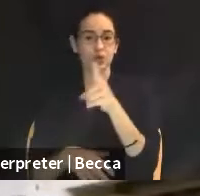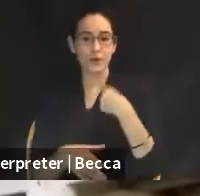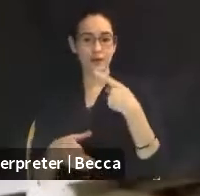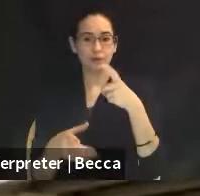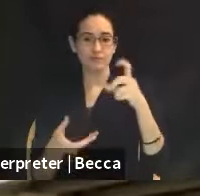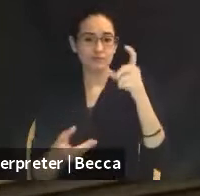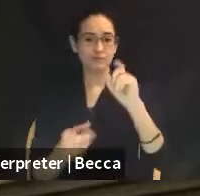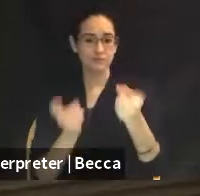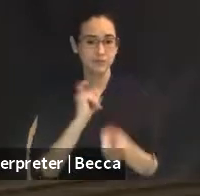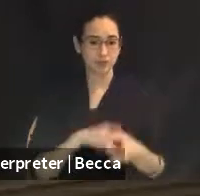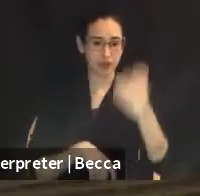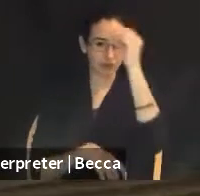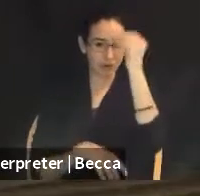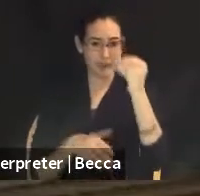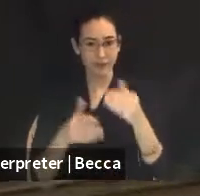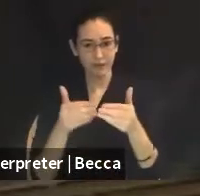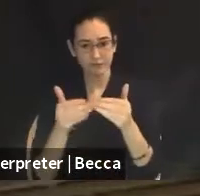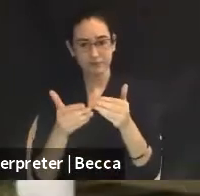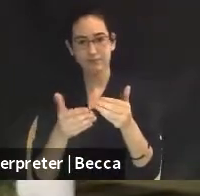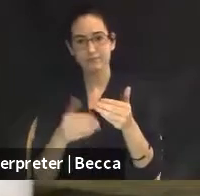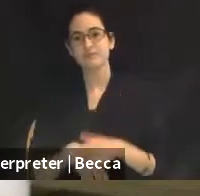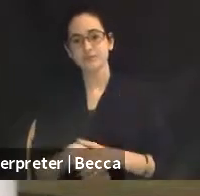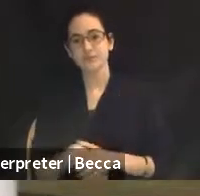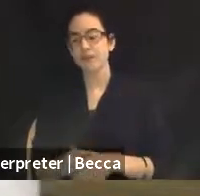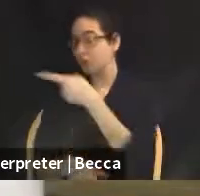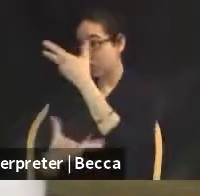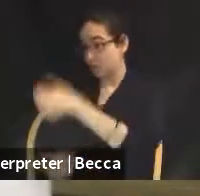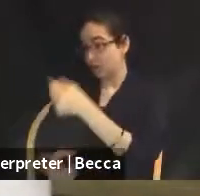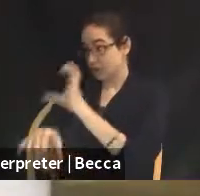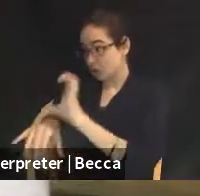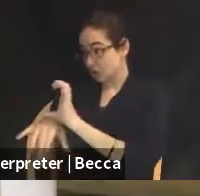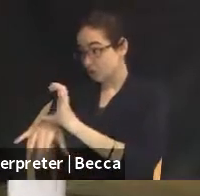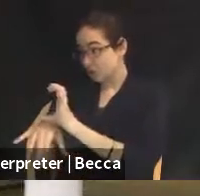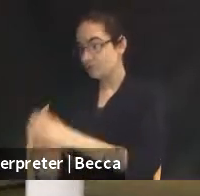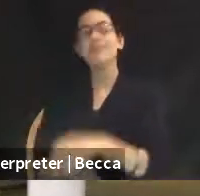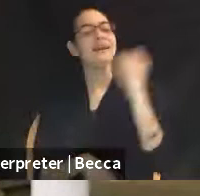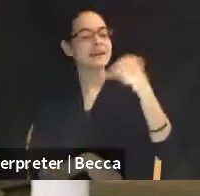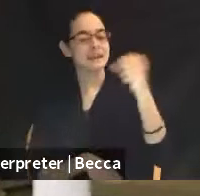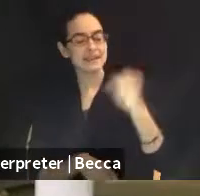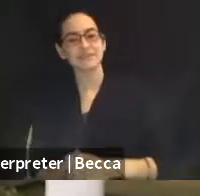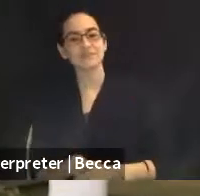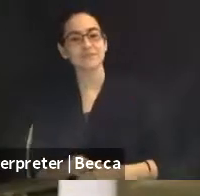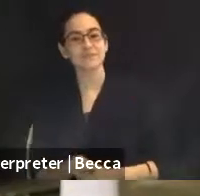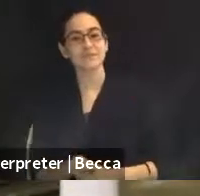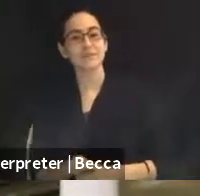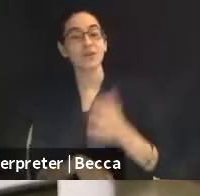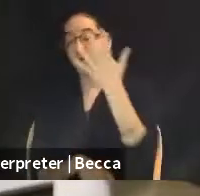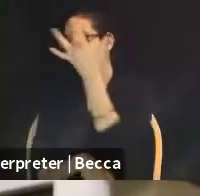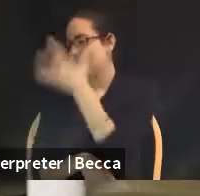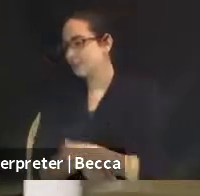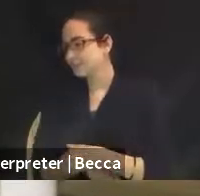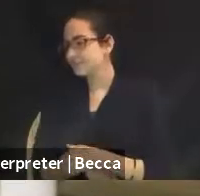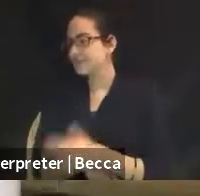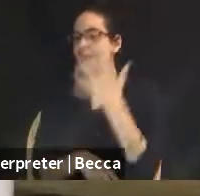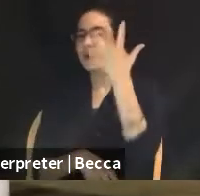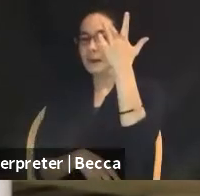church? Yes. Why? The church is the oldest form of uplifting people and